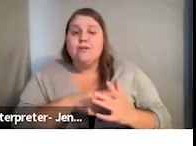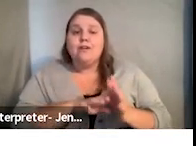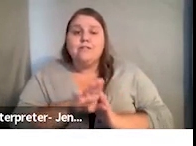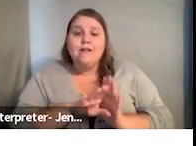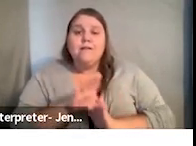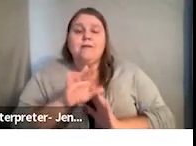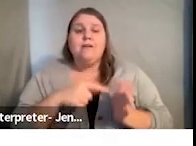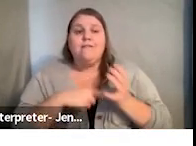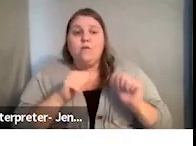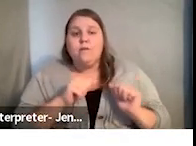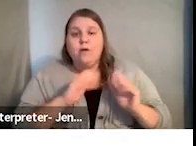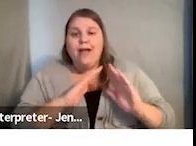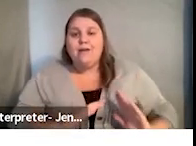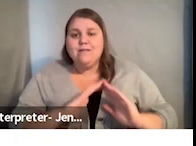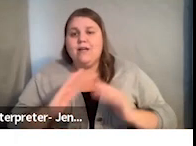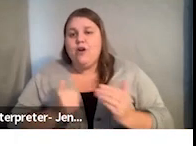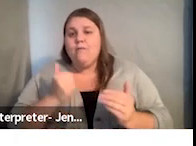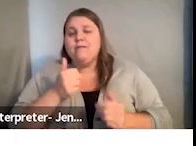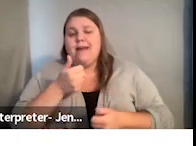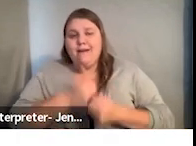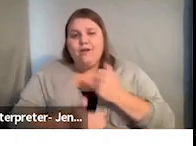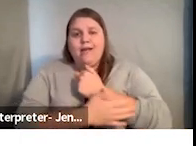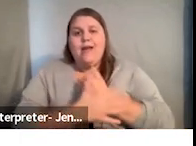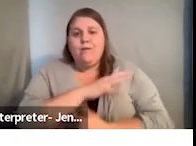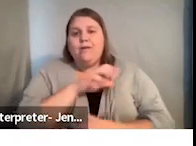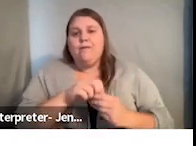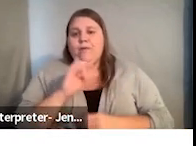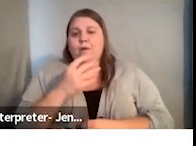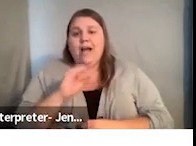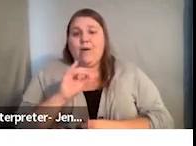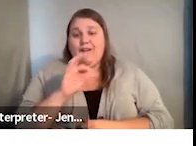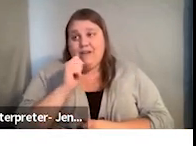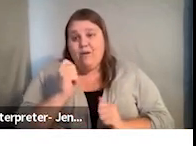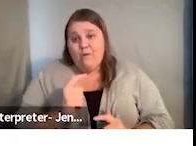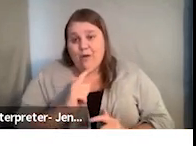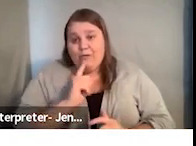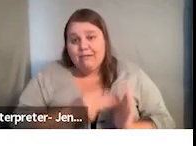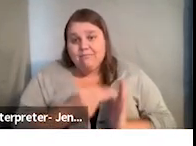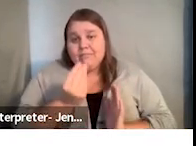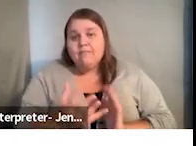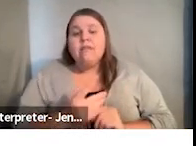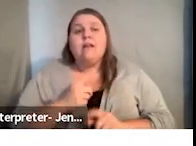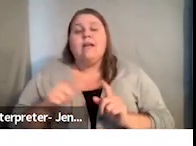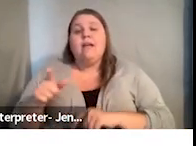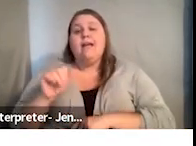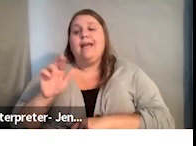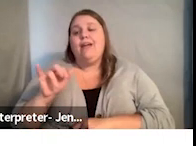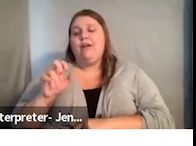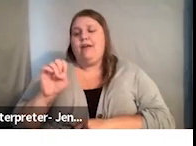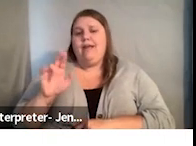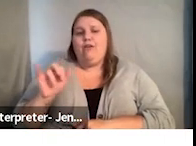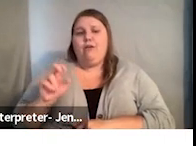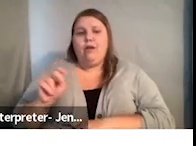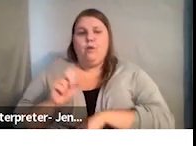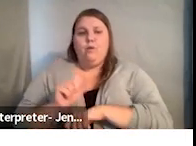affordable housing in almost every county in Ohio, if not all. Erin works with county boards and their